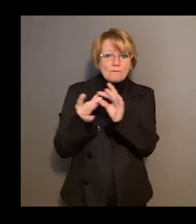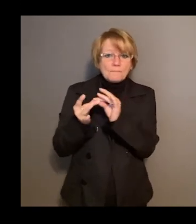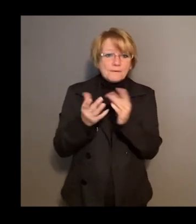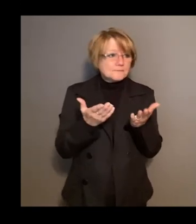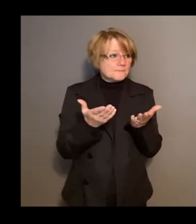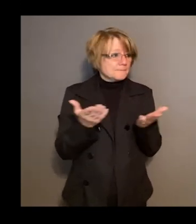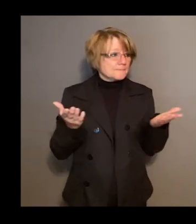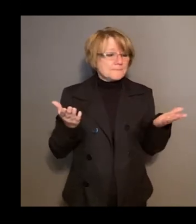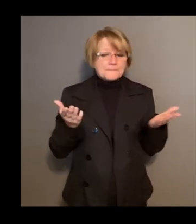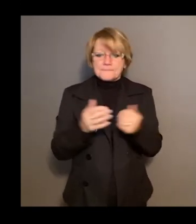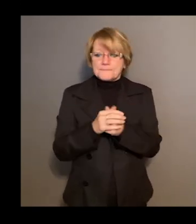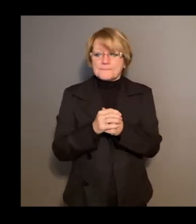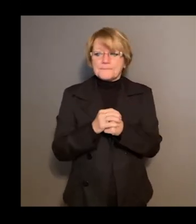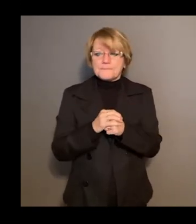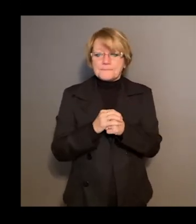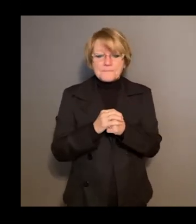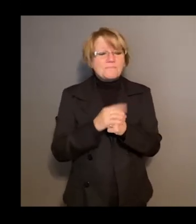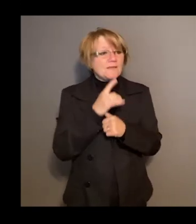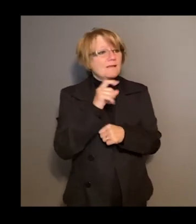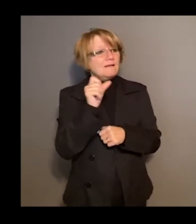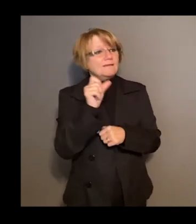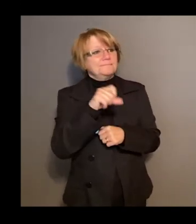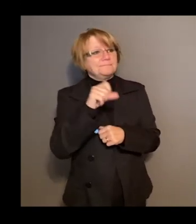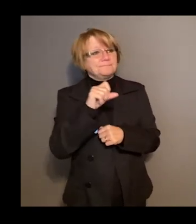Anyone else here?